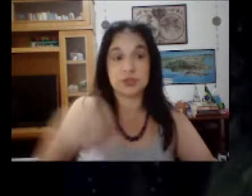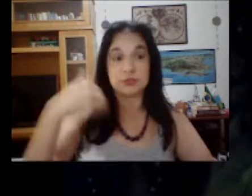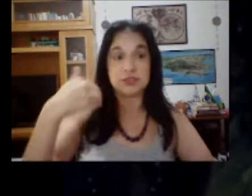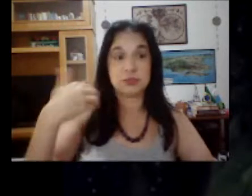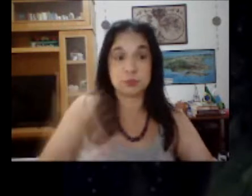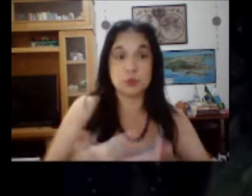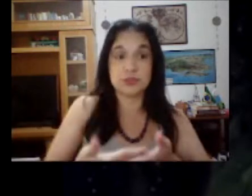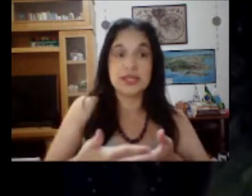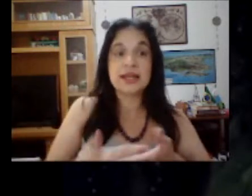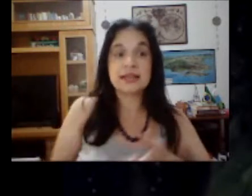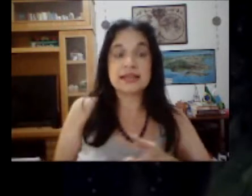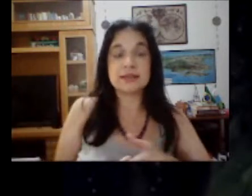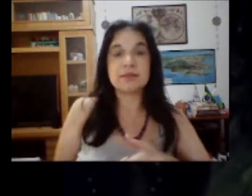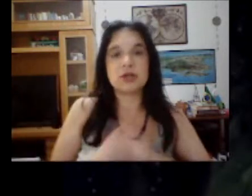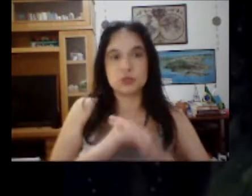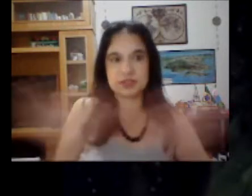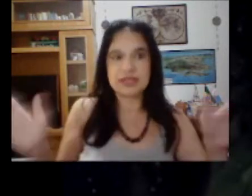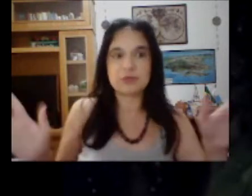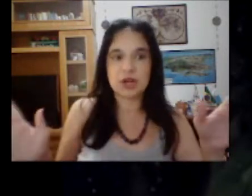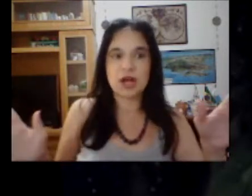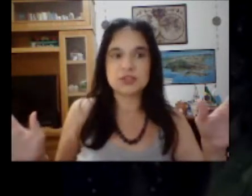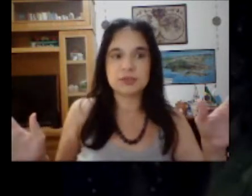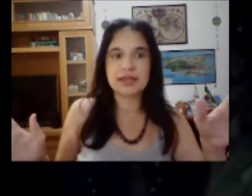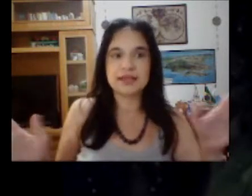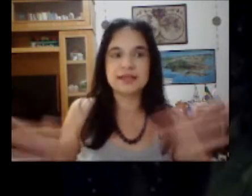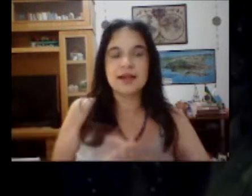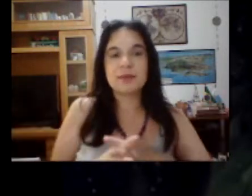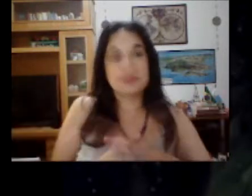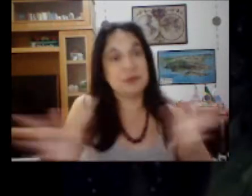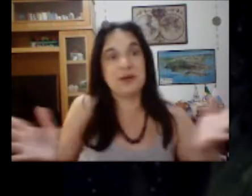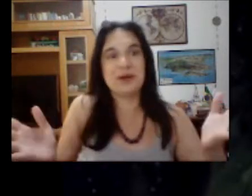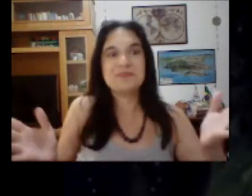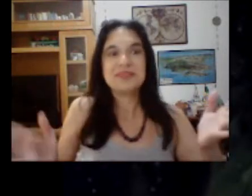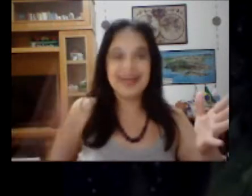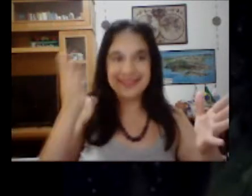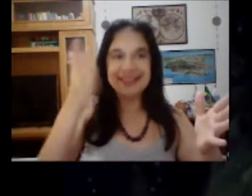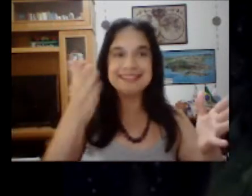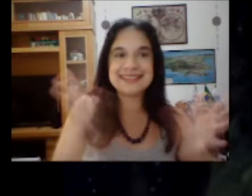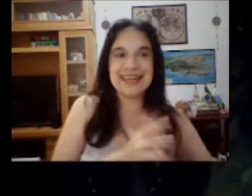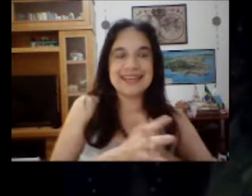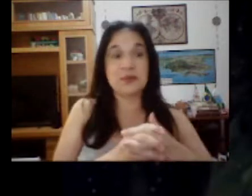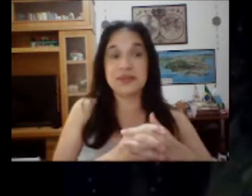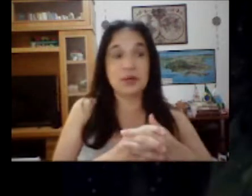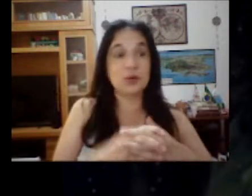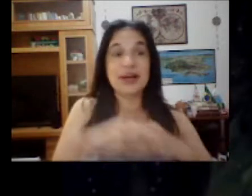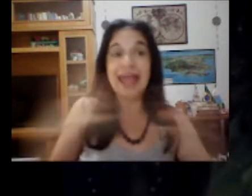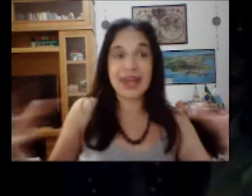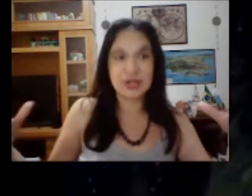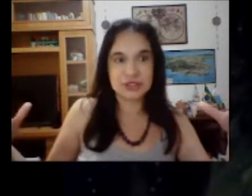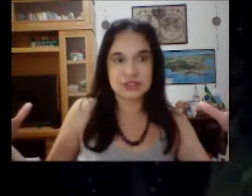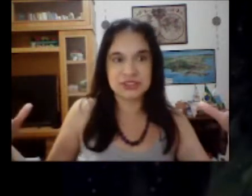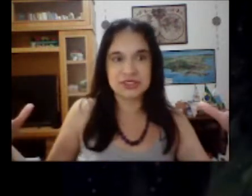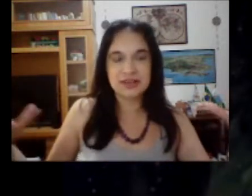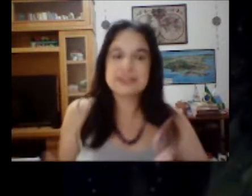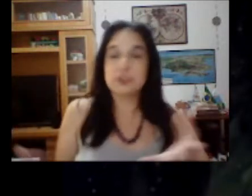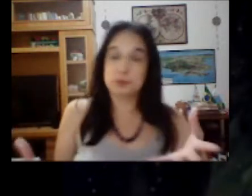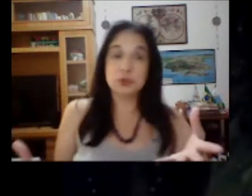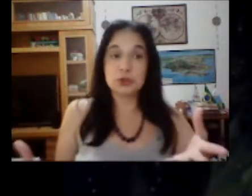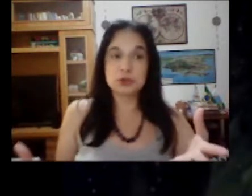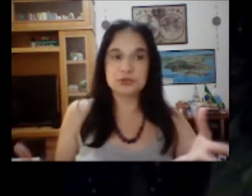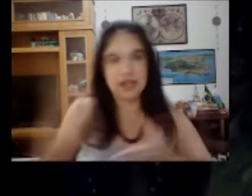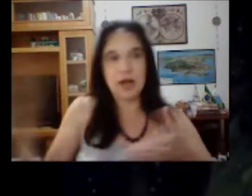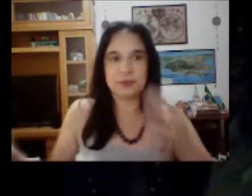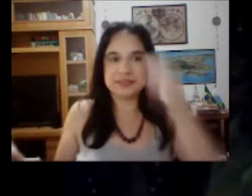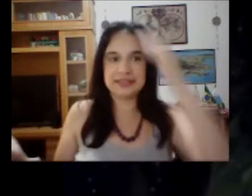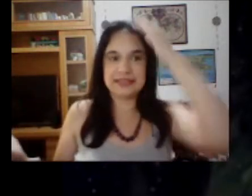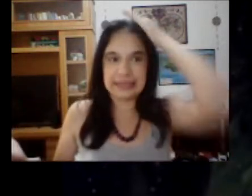is if it's proven that the marriage was never consummated. But, well, in this case, there were heirs to